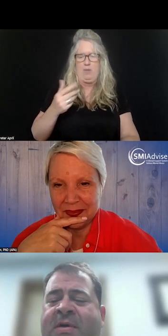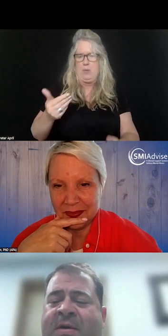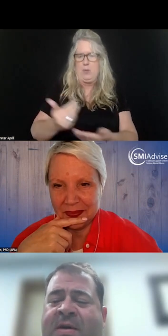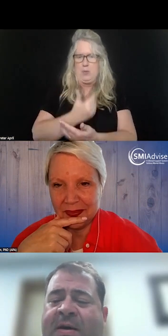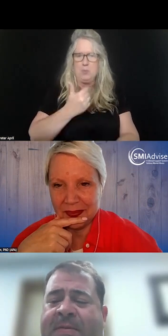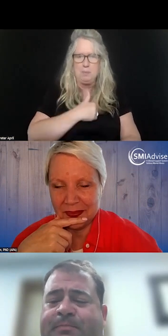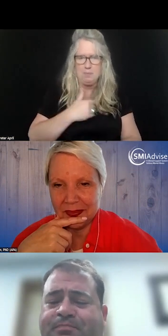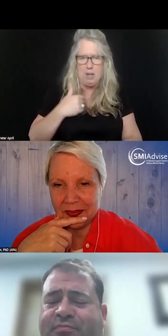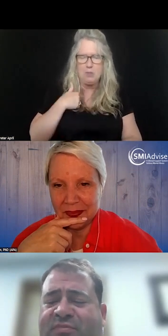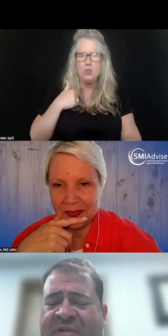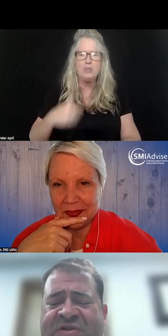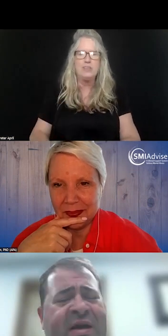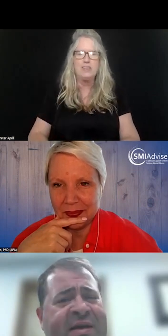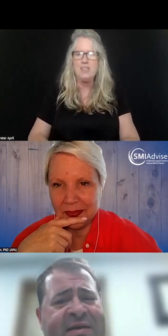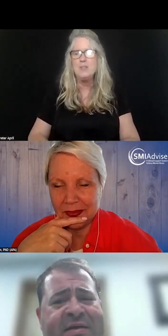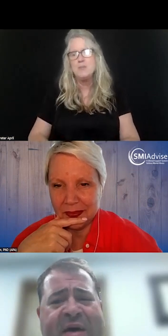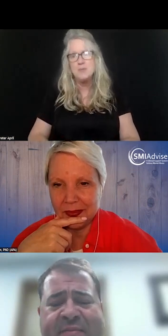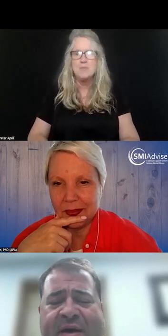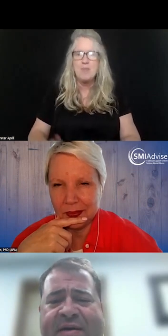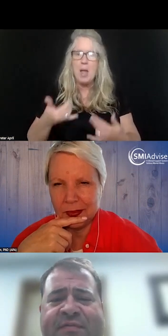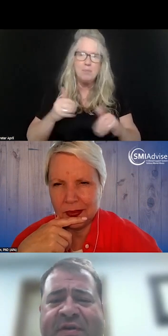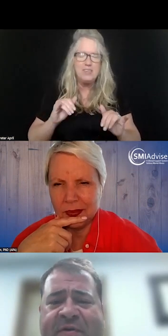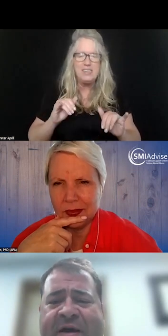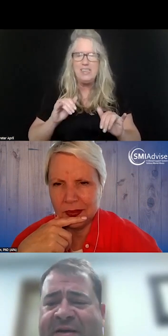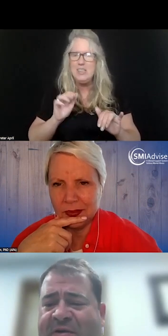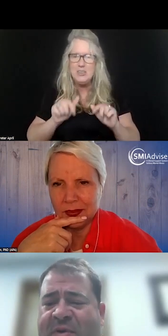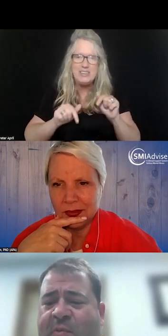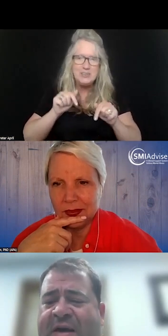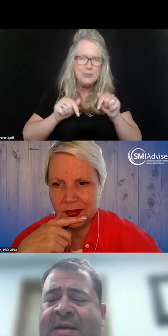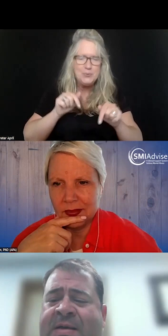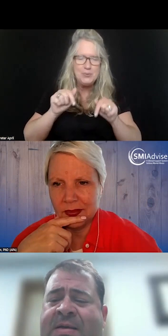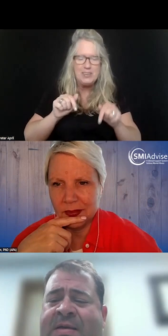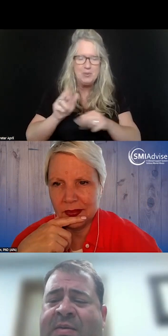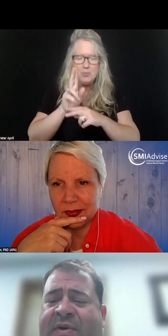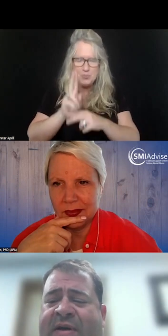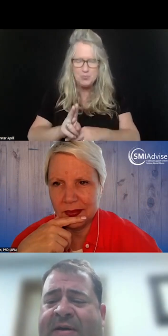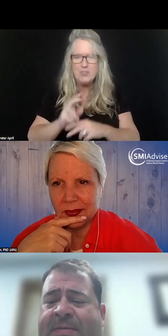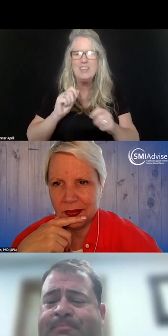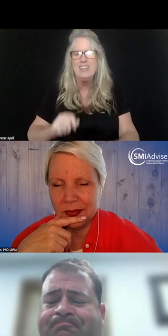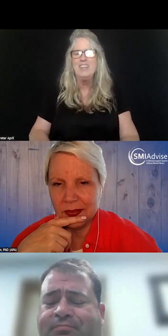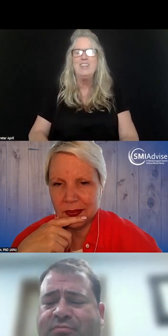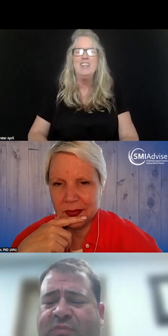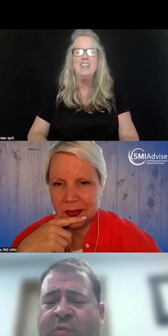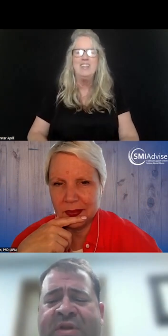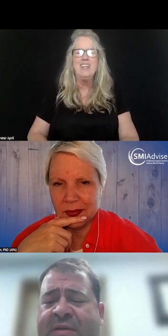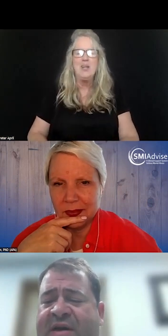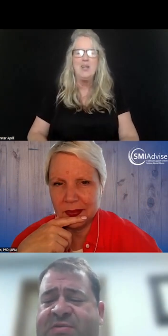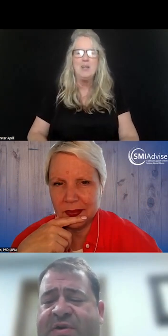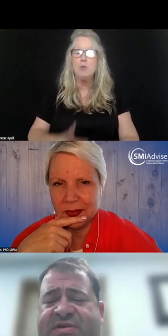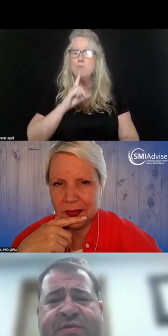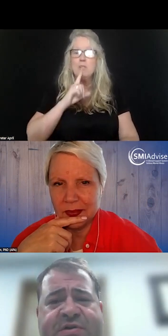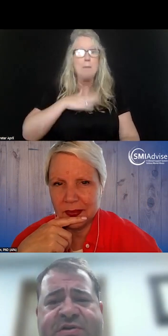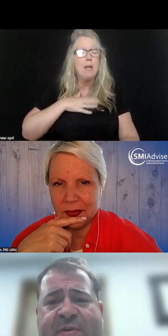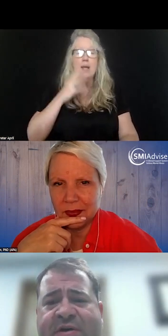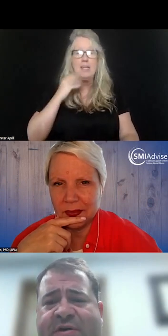So still kind of getting my feet on the ground, getting a little bit wet. But really, in my